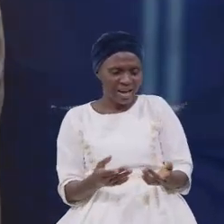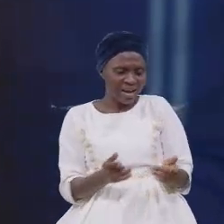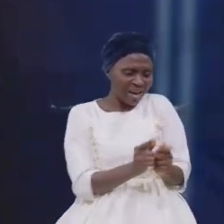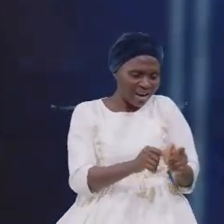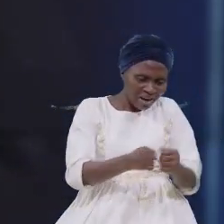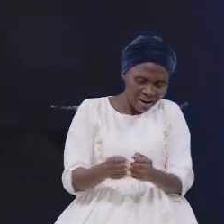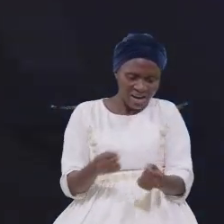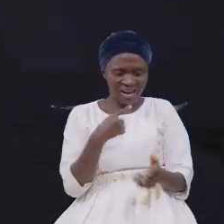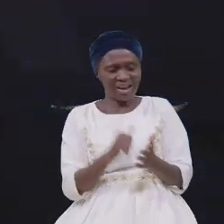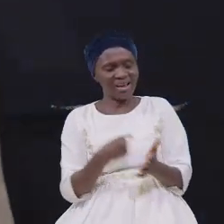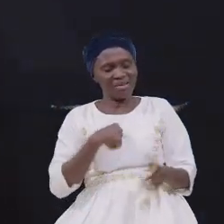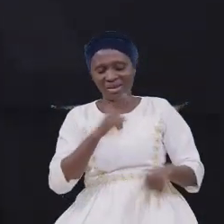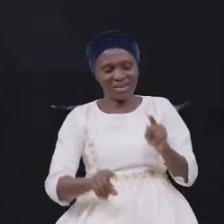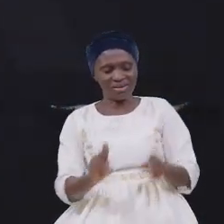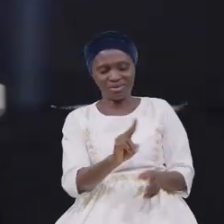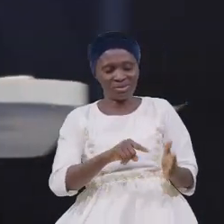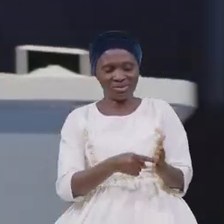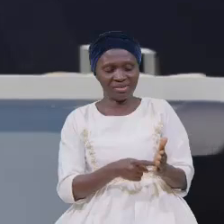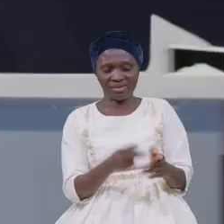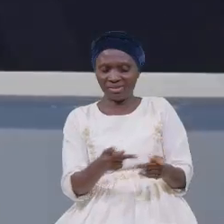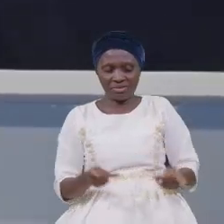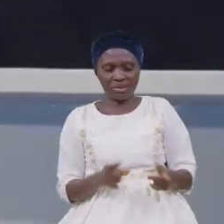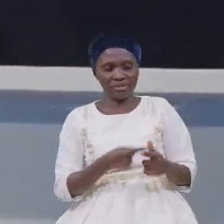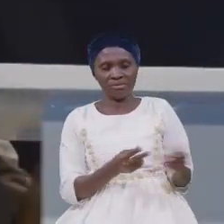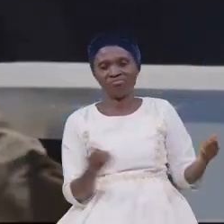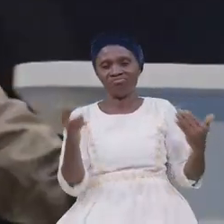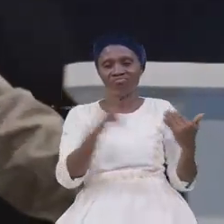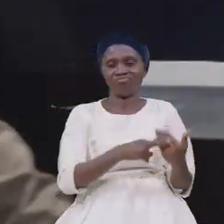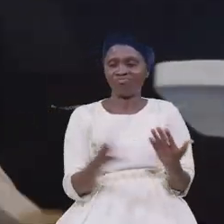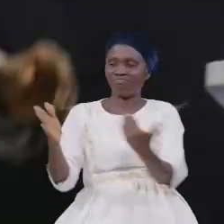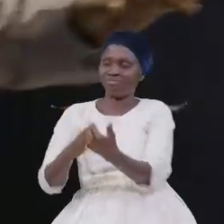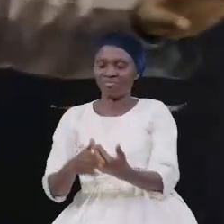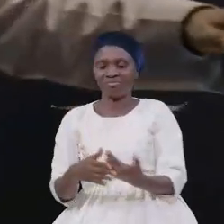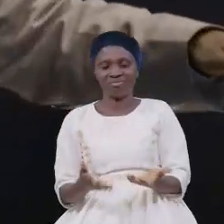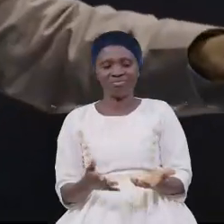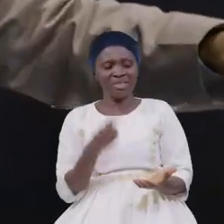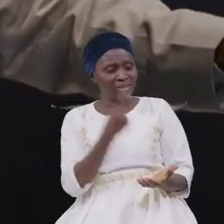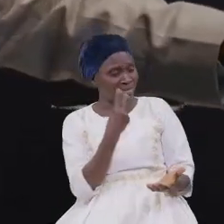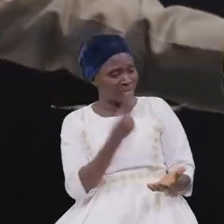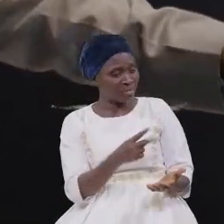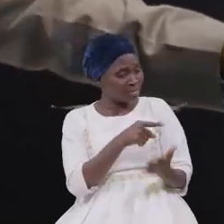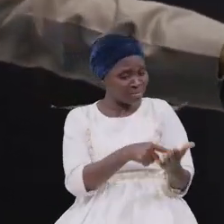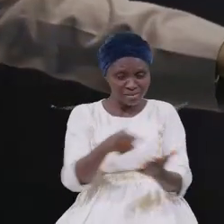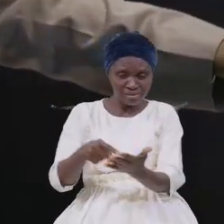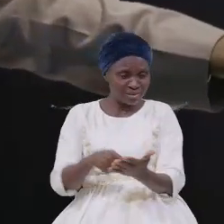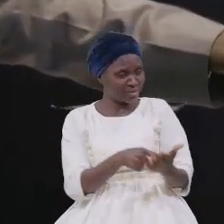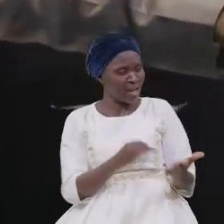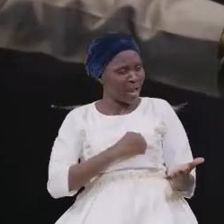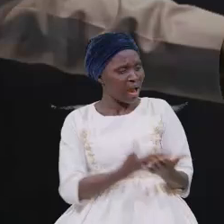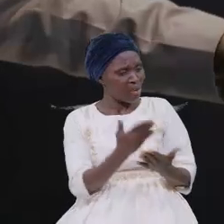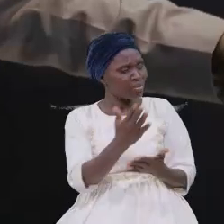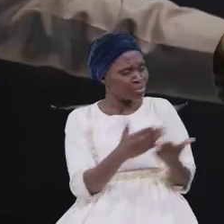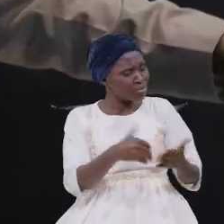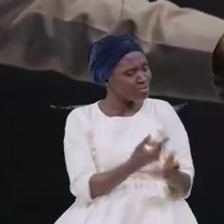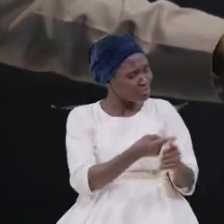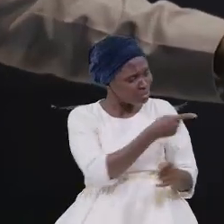And you take it back to them, you say, I got this here, look at this. I bought something new. But